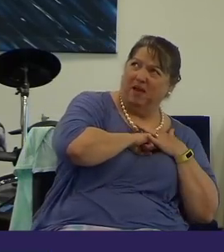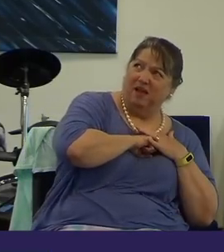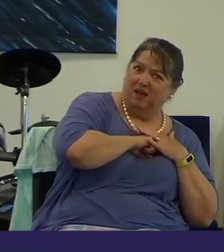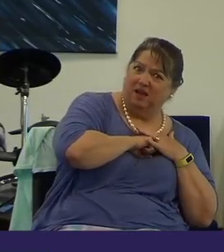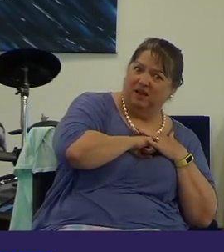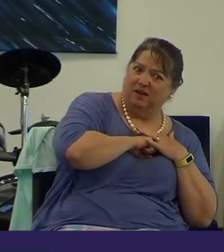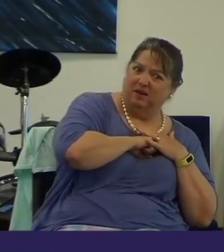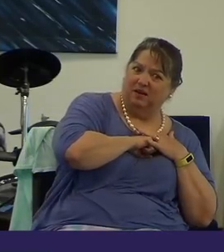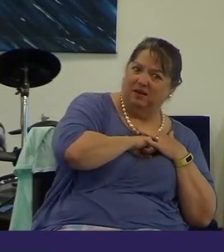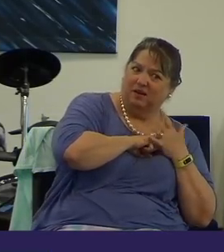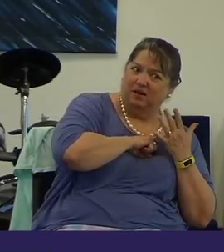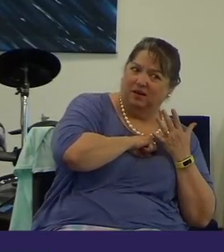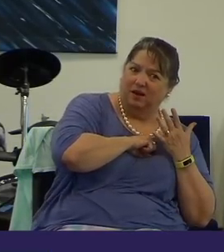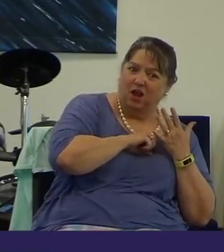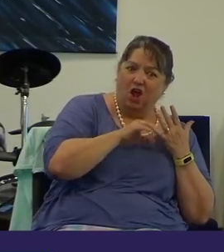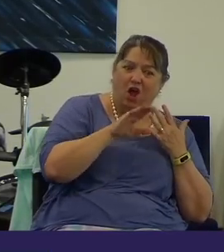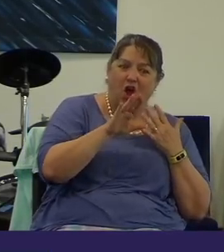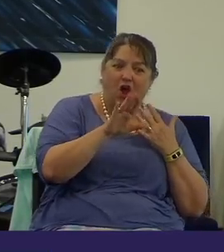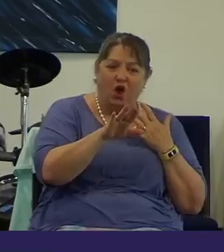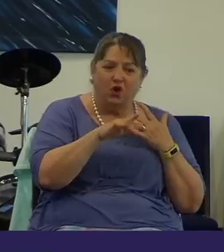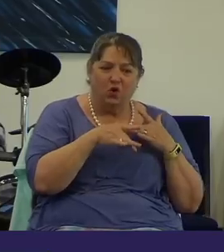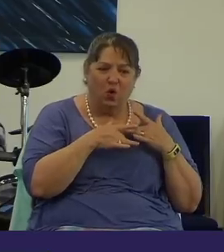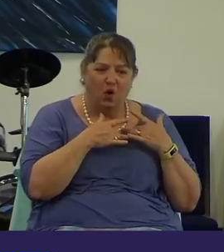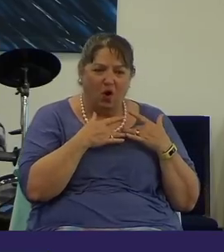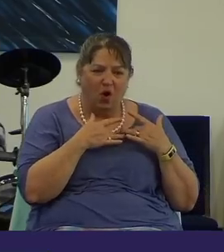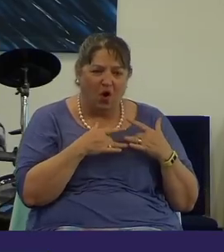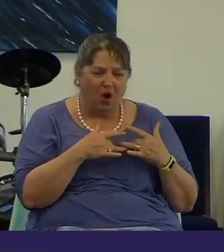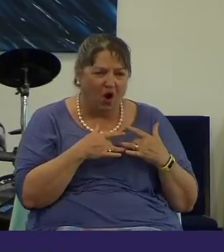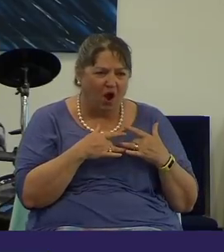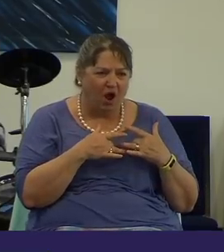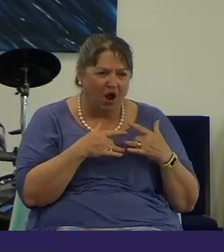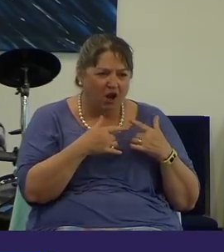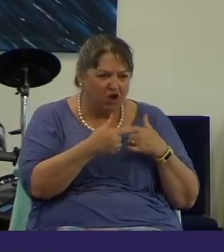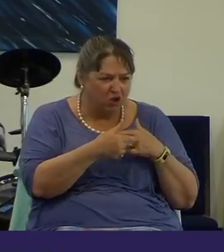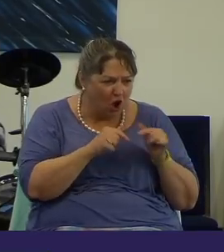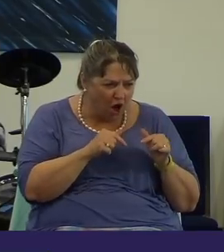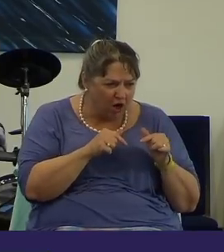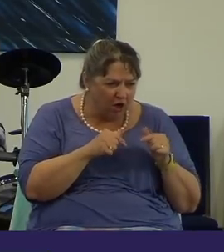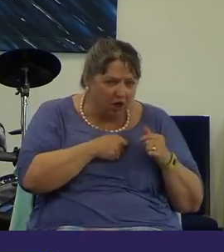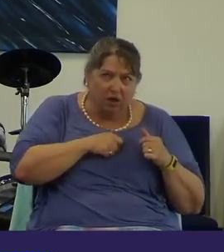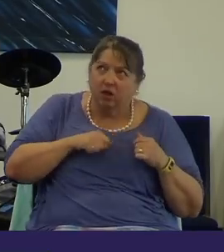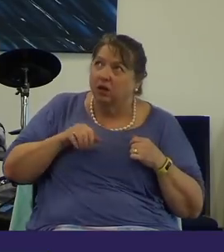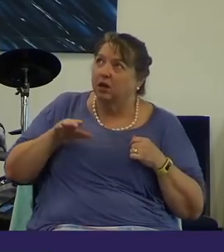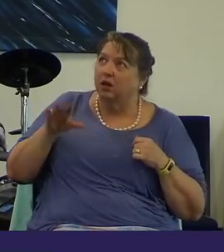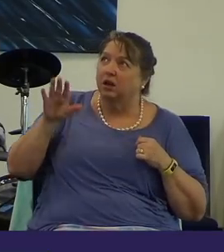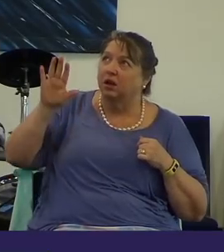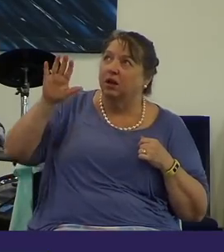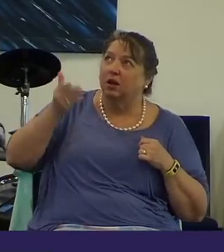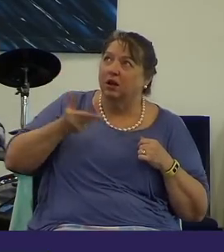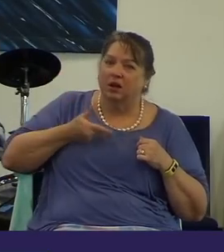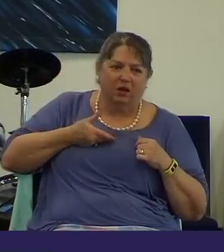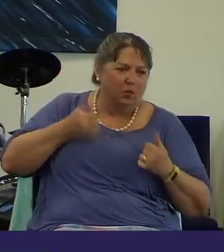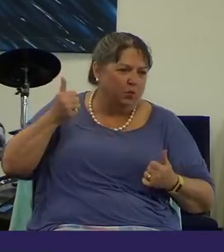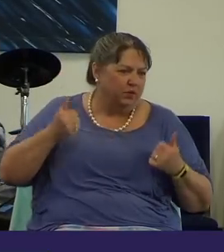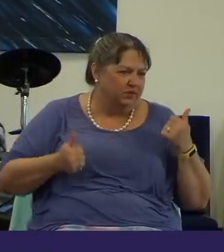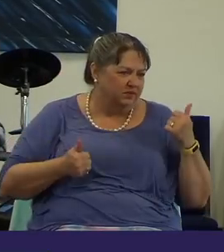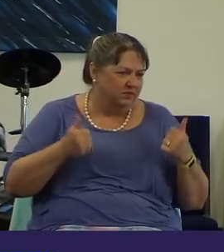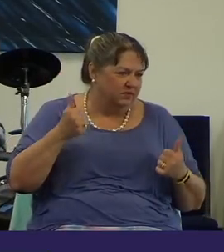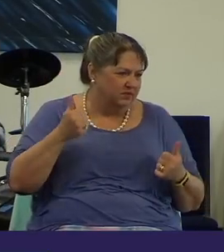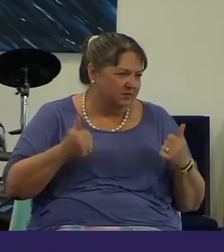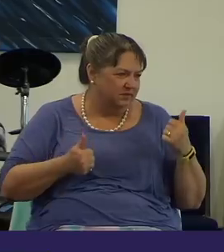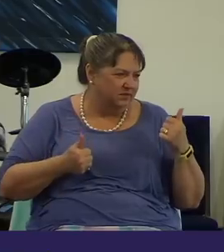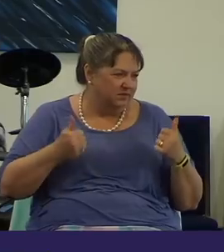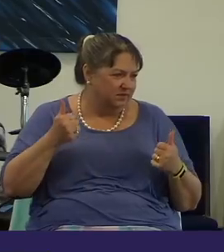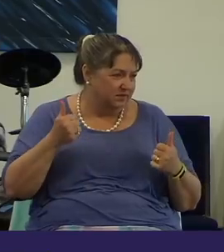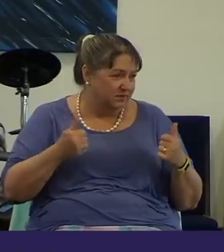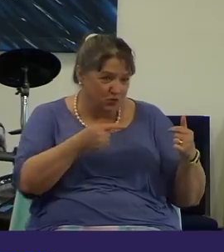garden, but we're the ones that determine what kind of a garden we're going to have. We're the ones that determine